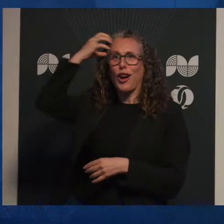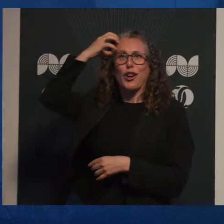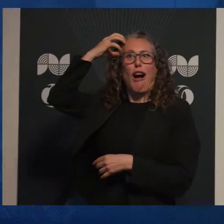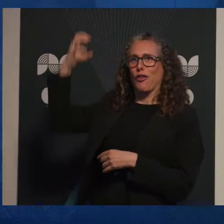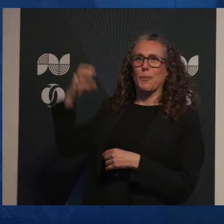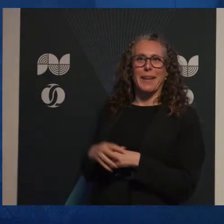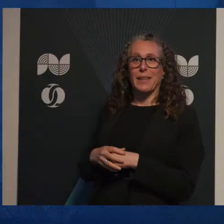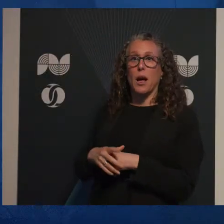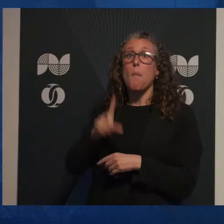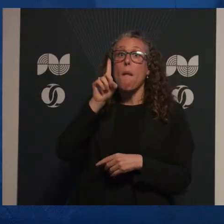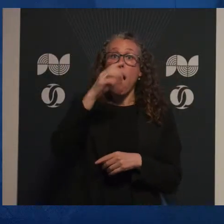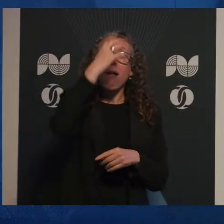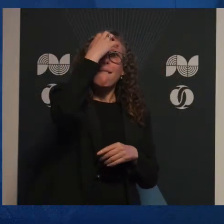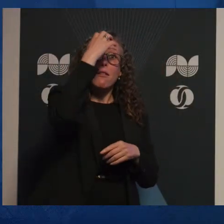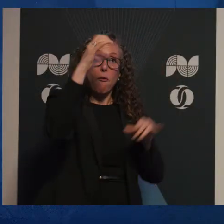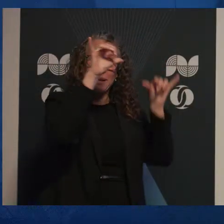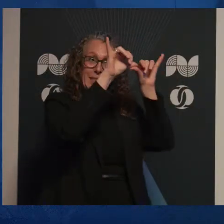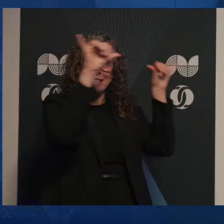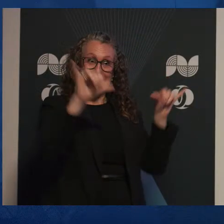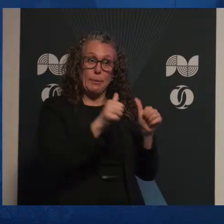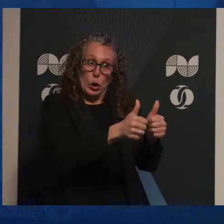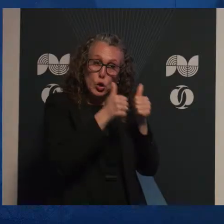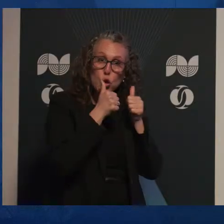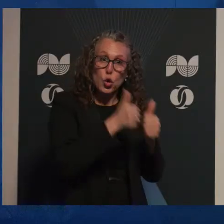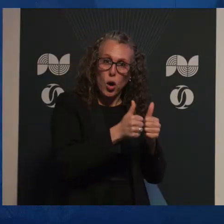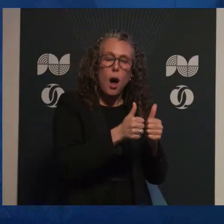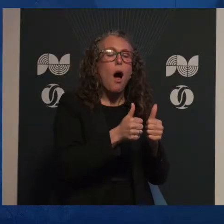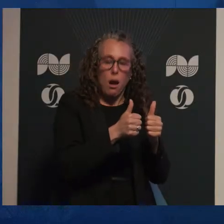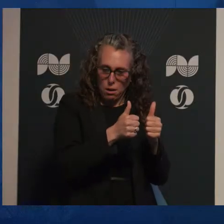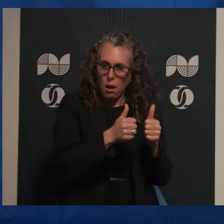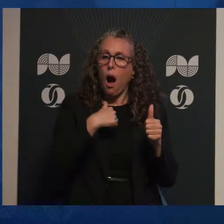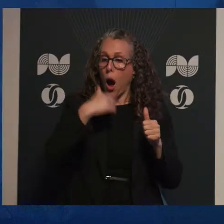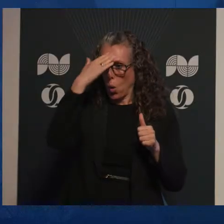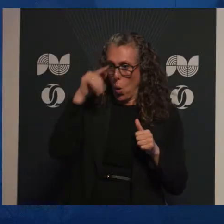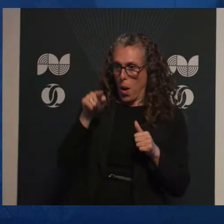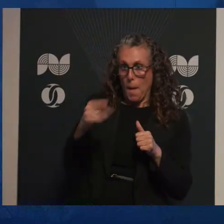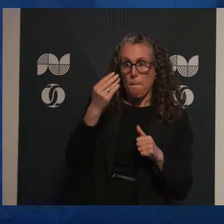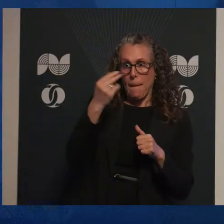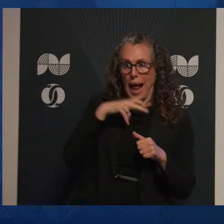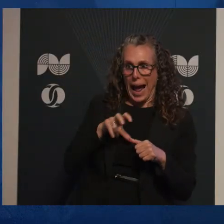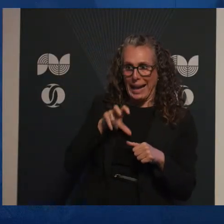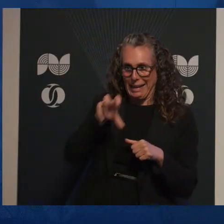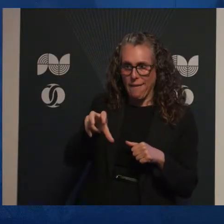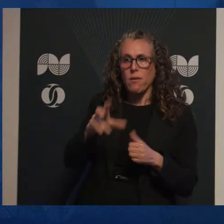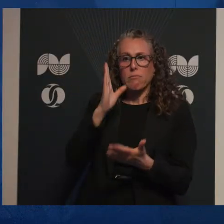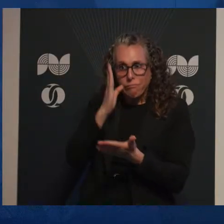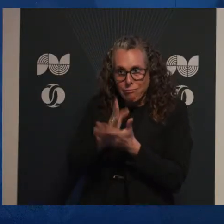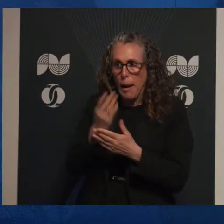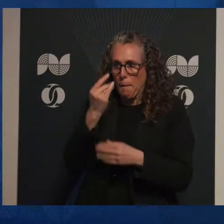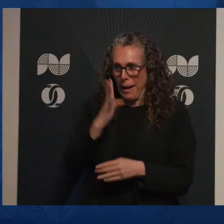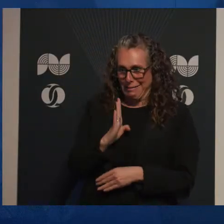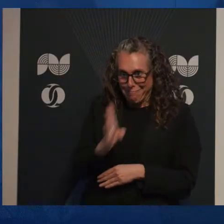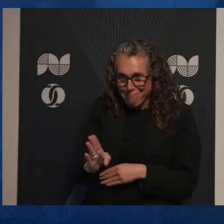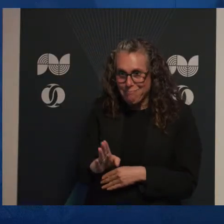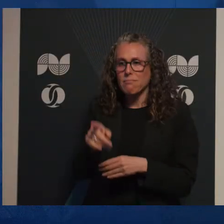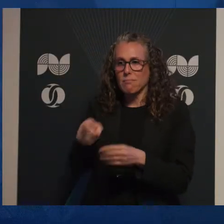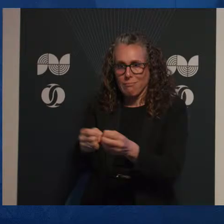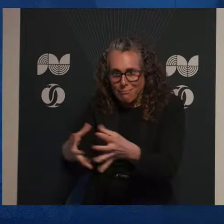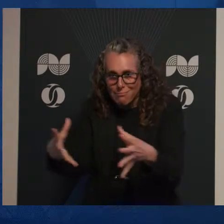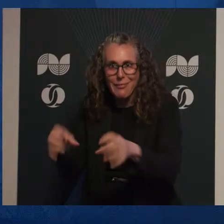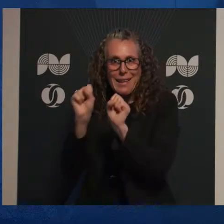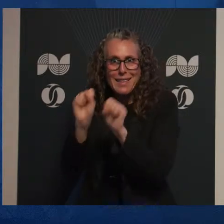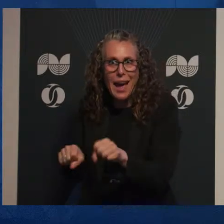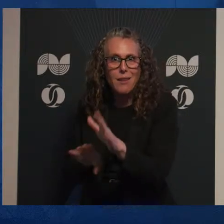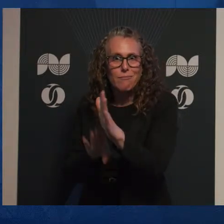regulatory framework is a key part of having confidence that the environment is right. But I do think there is some work to do. I think we're